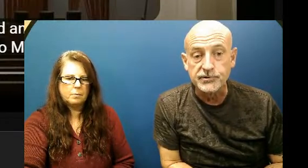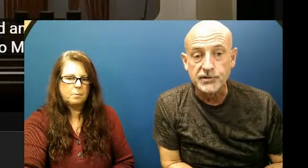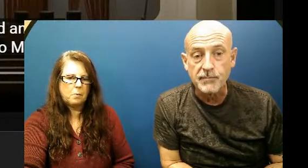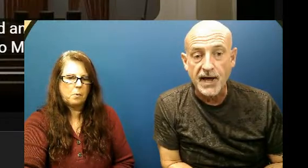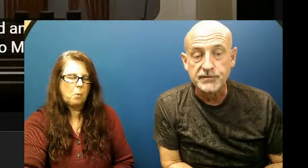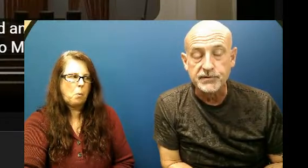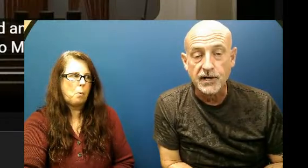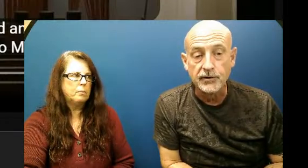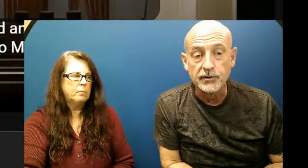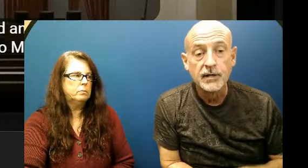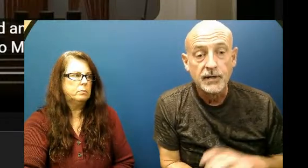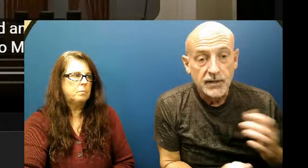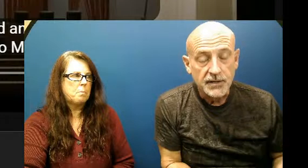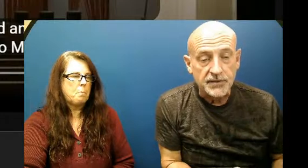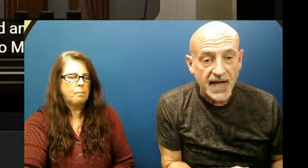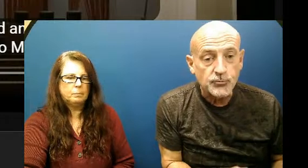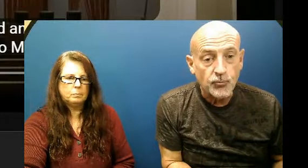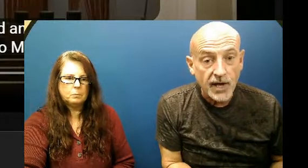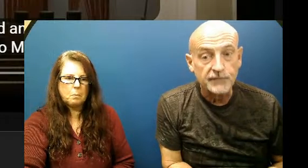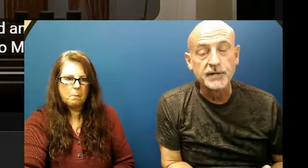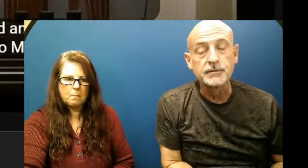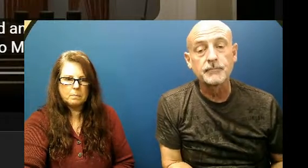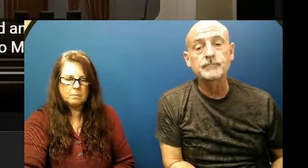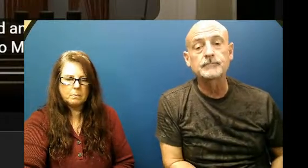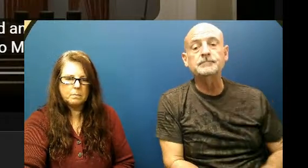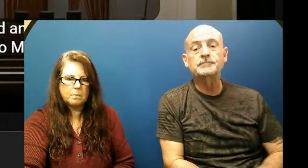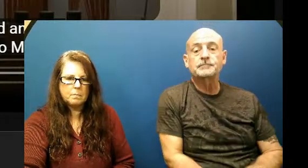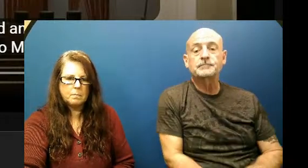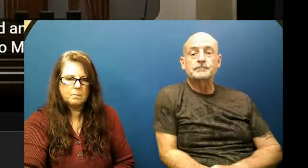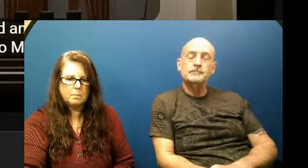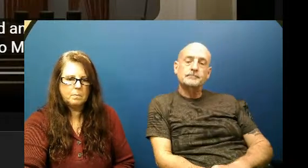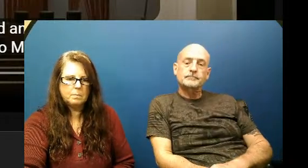doing it on such a massive scale, that's relevant.